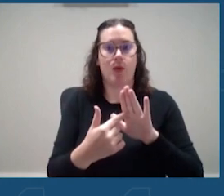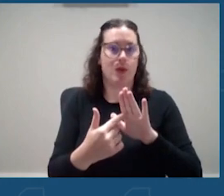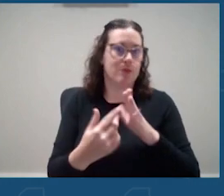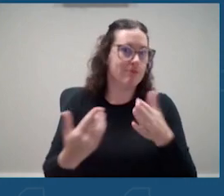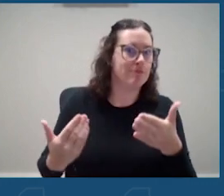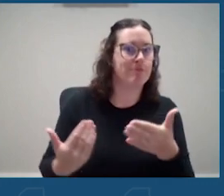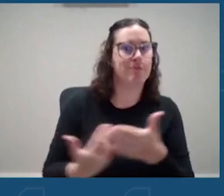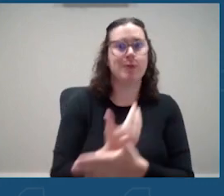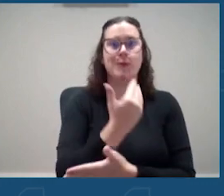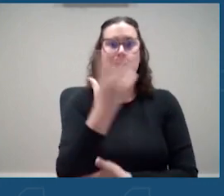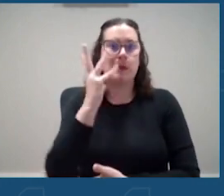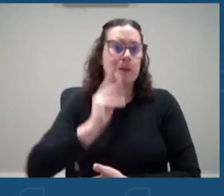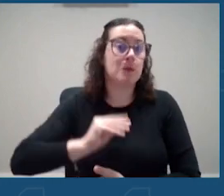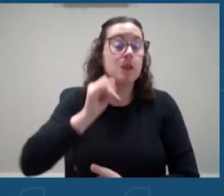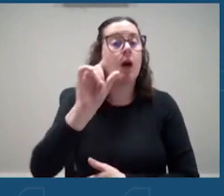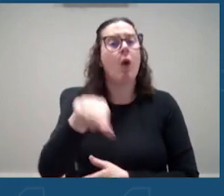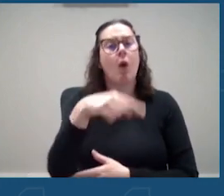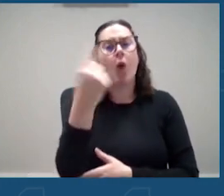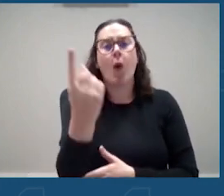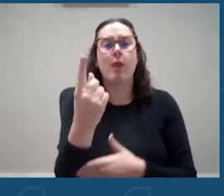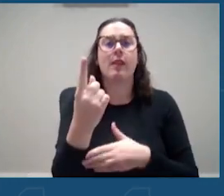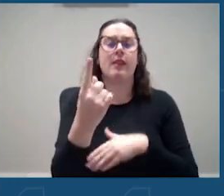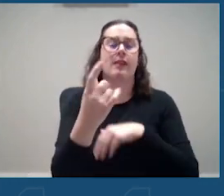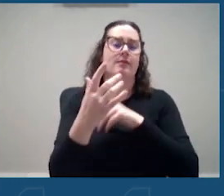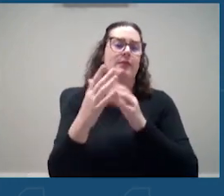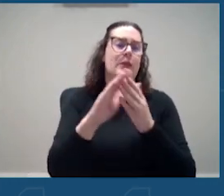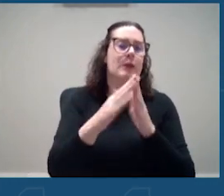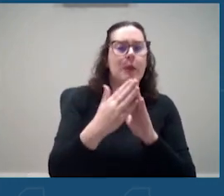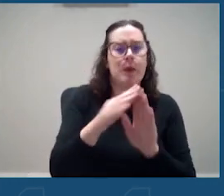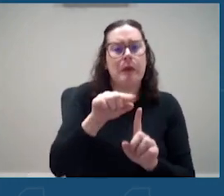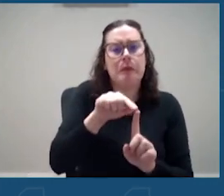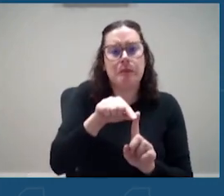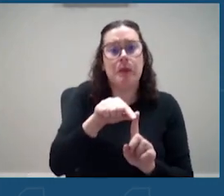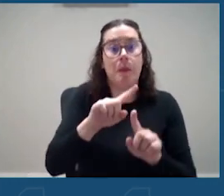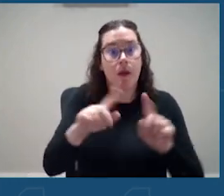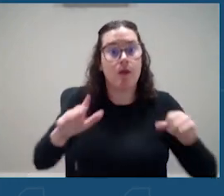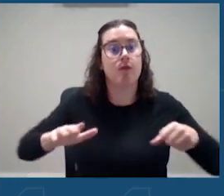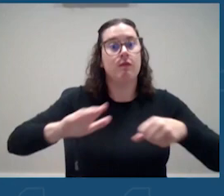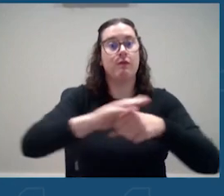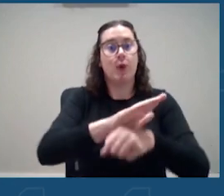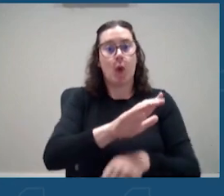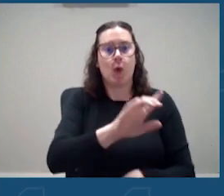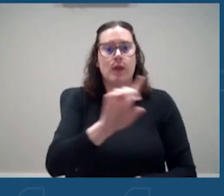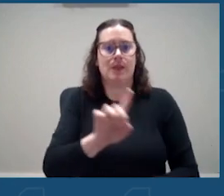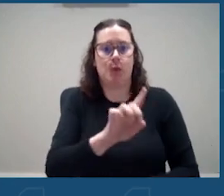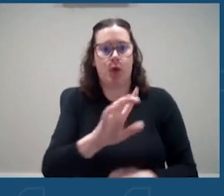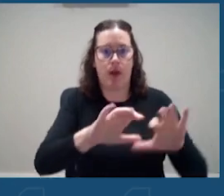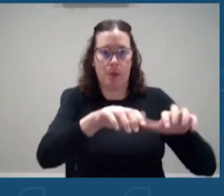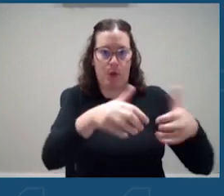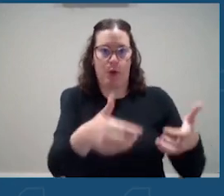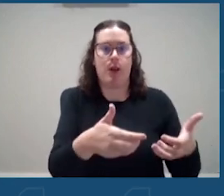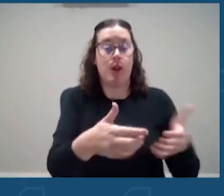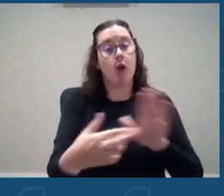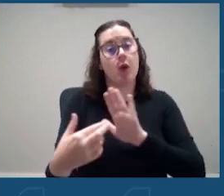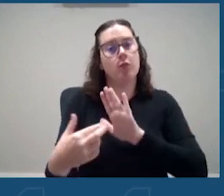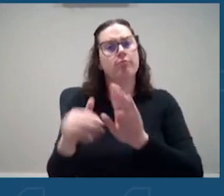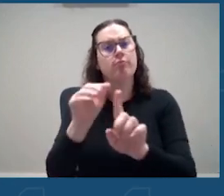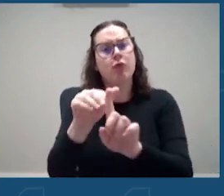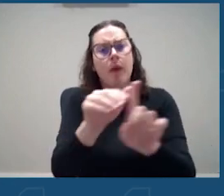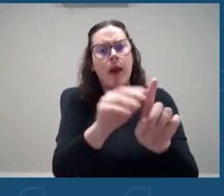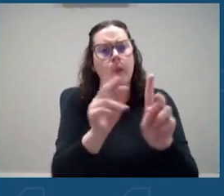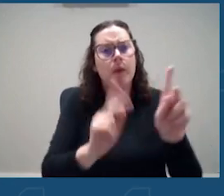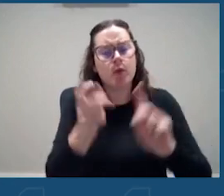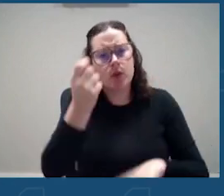not just a community, but of the Democratic Party, as we remind people that the values of our party,